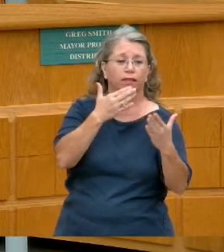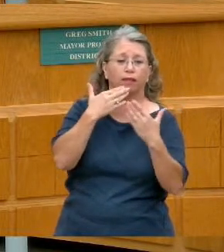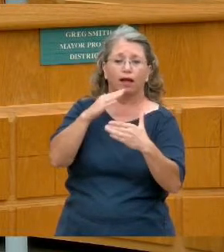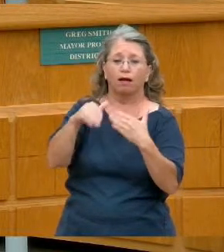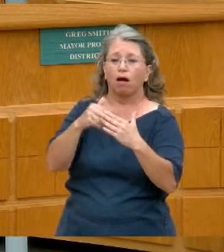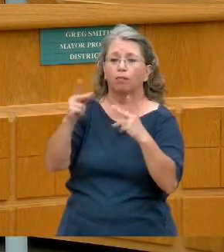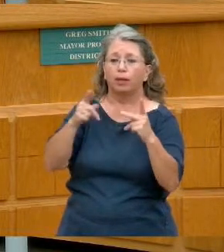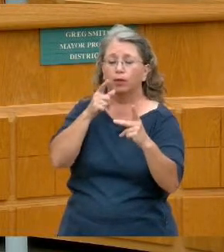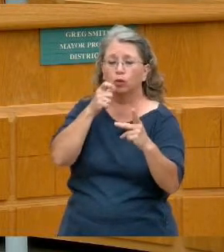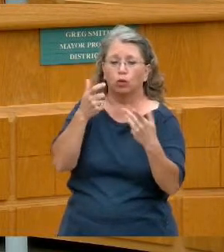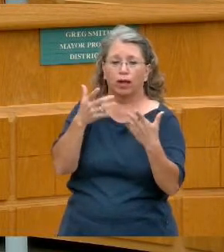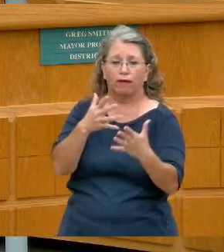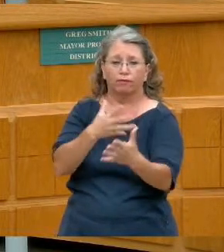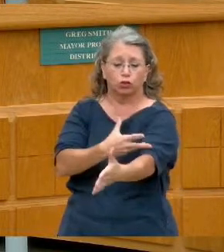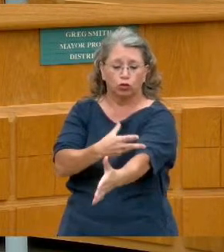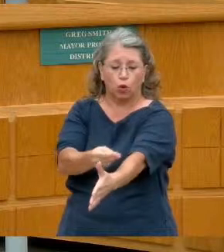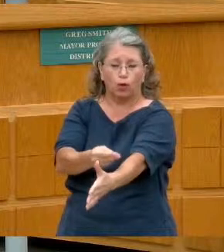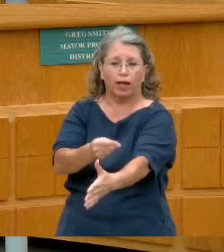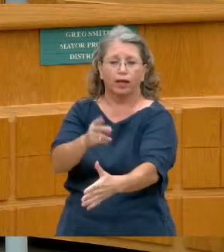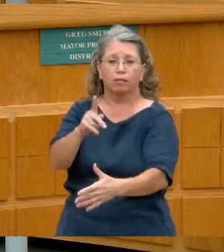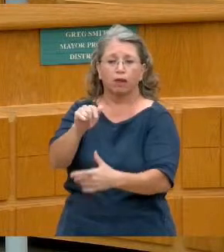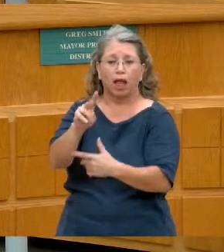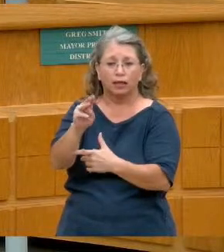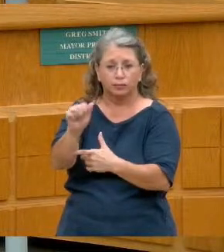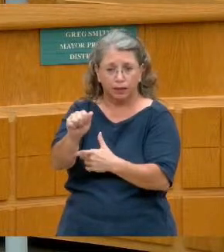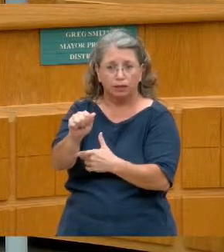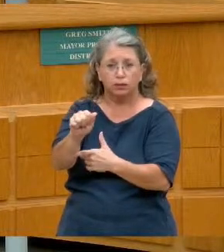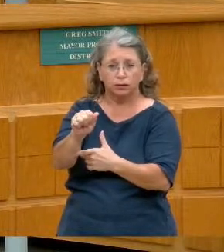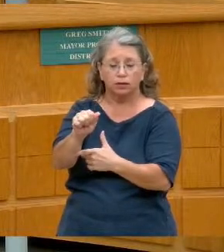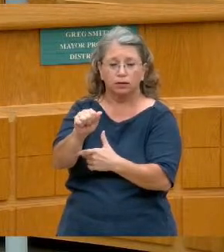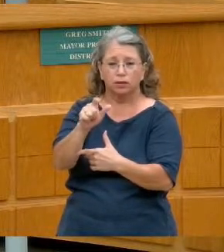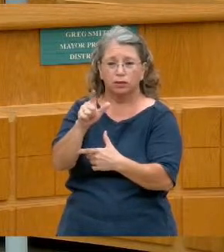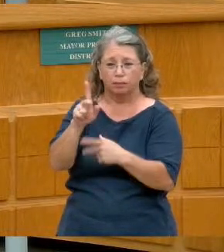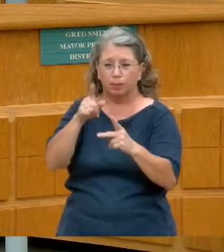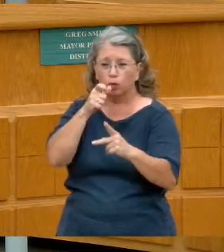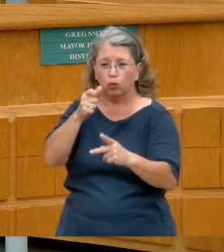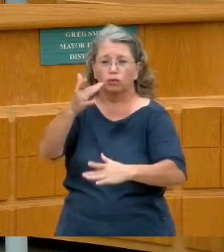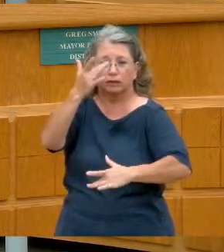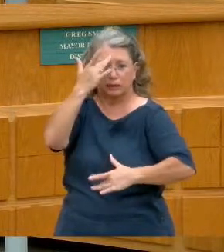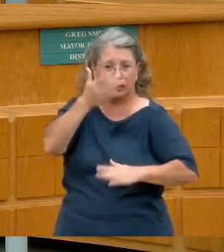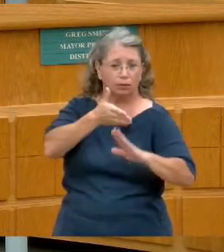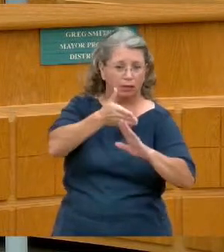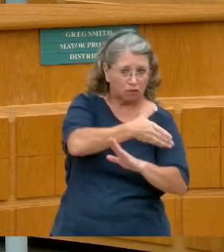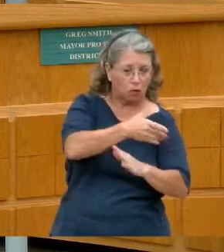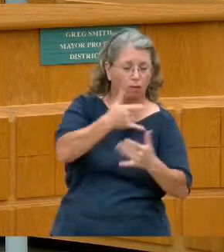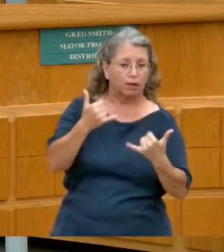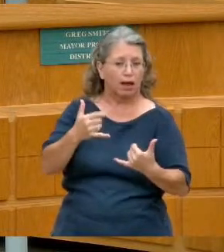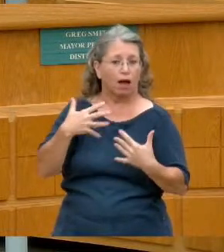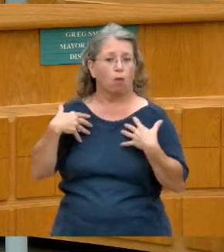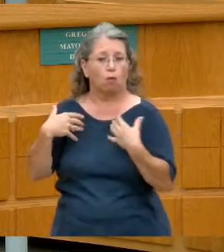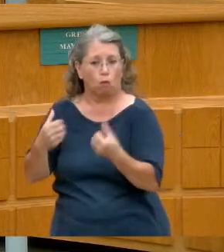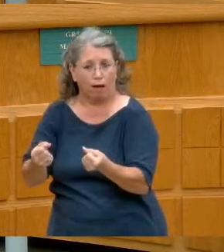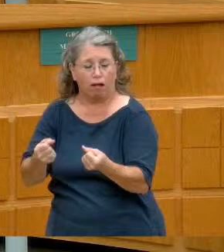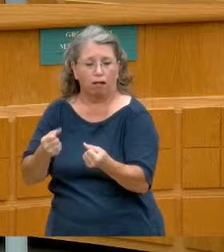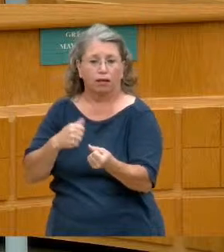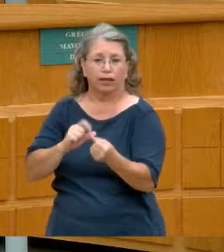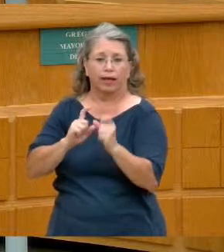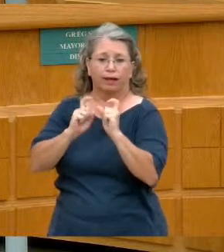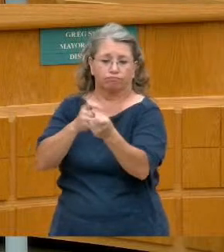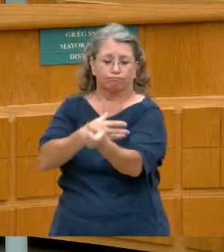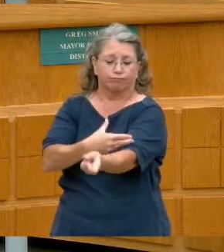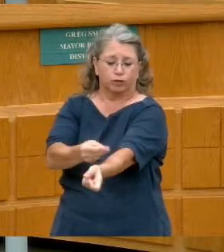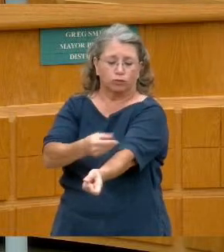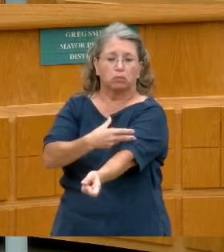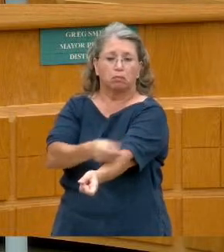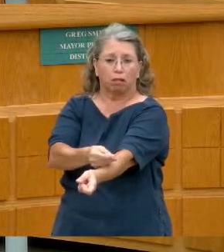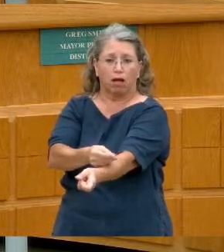but we need more people to donate plasma, now more than ever. We have more cases coming in. We need, this plasma seems to be